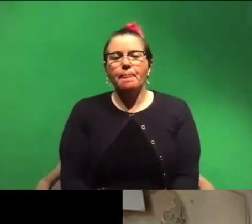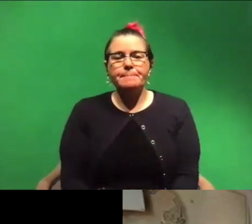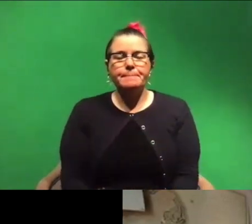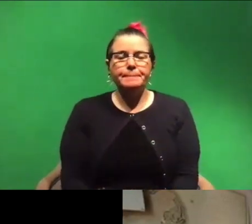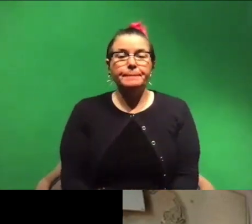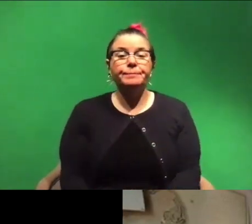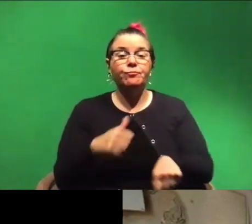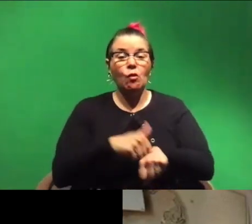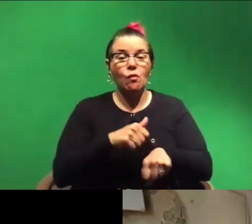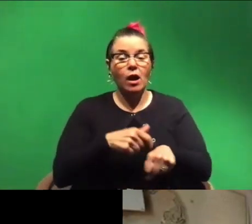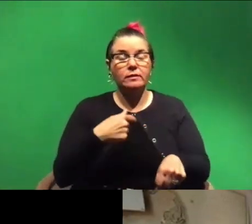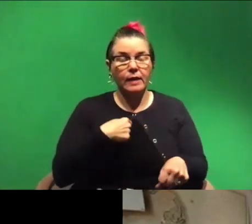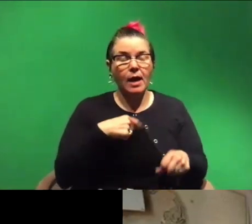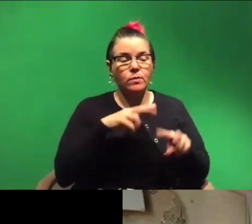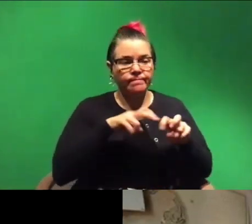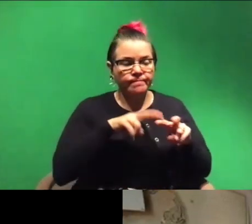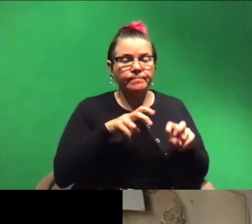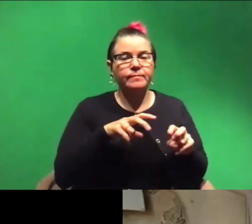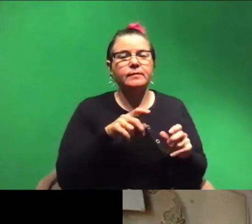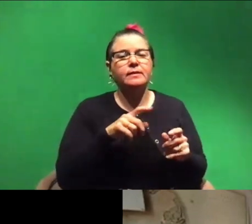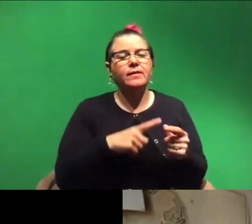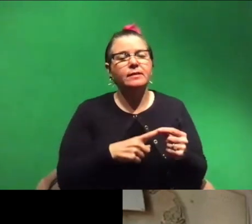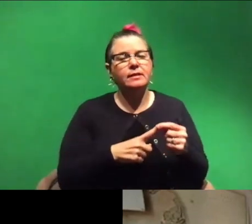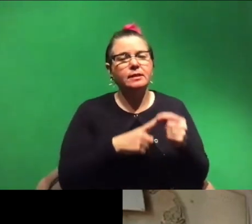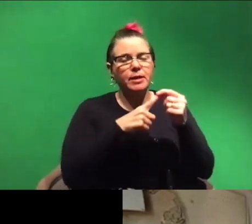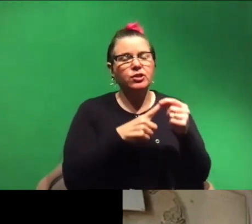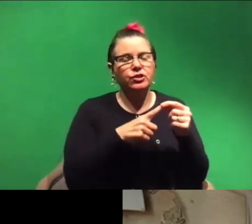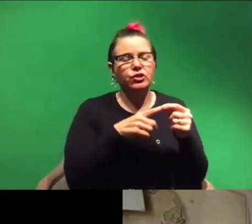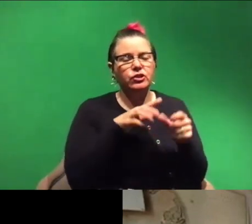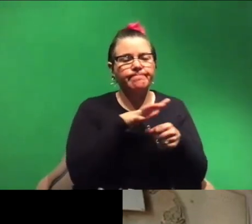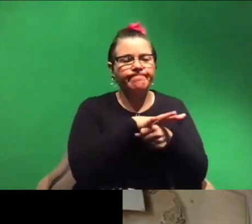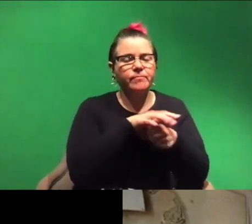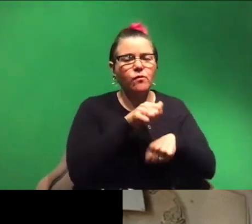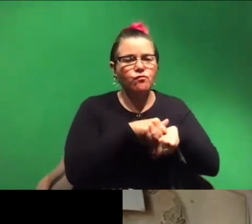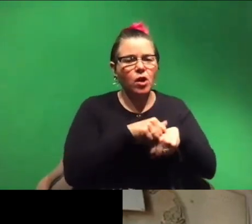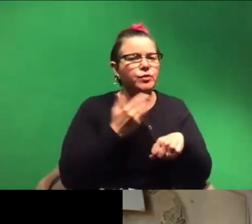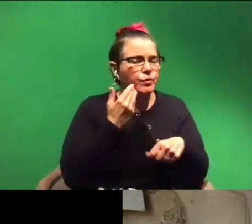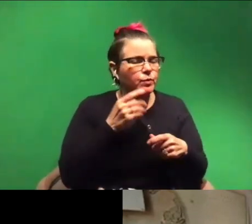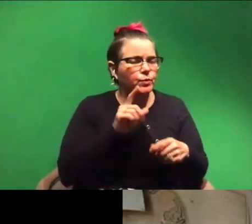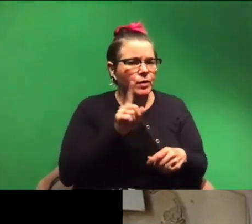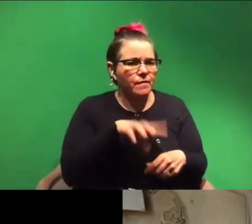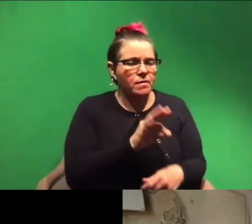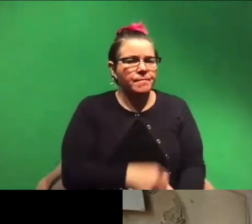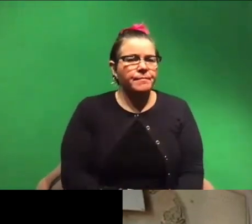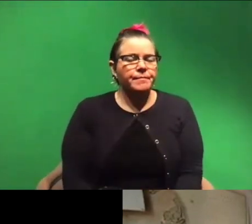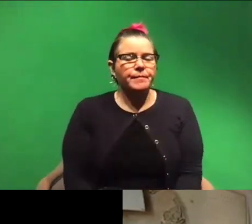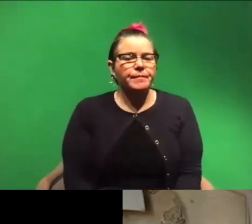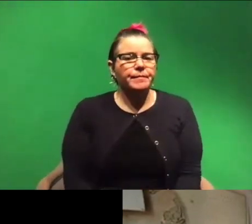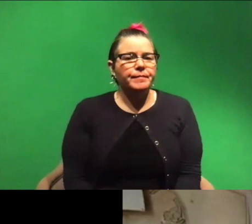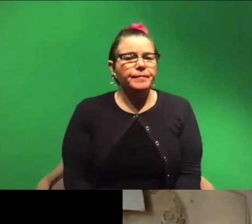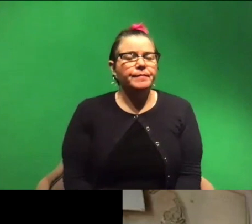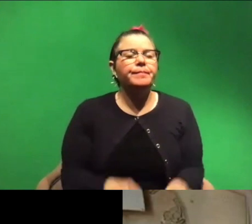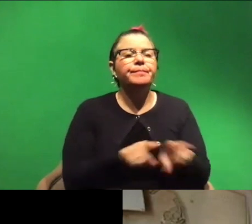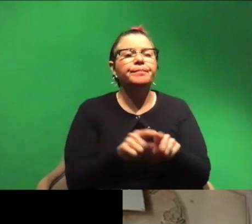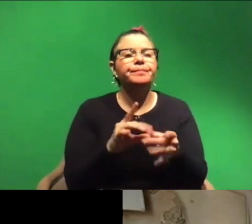rocks that I was looking at were in a very special kind of package of rocks that we knew where they were. And as I said, the rocks that I was